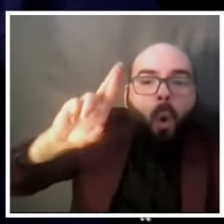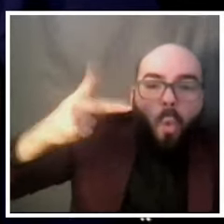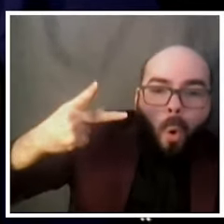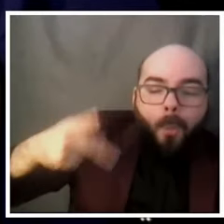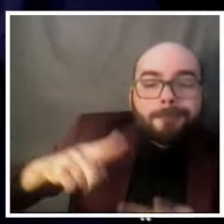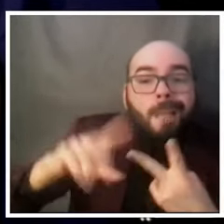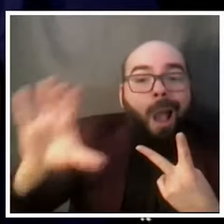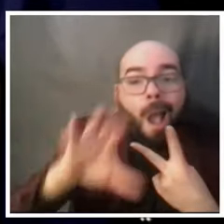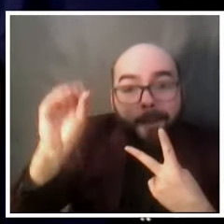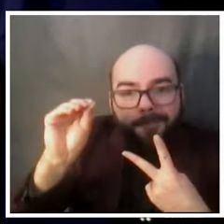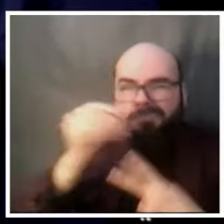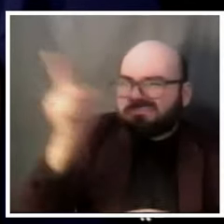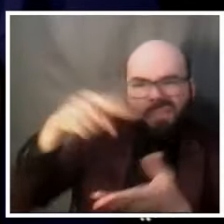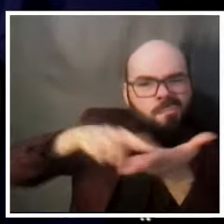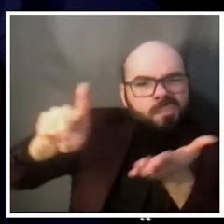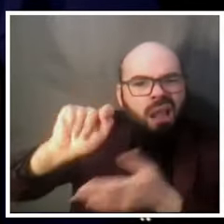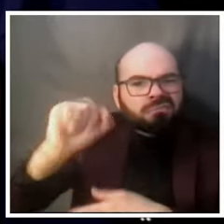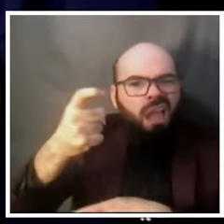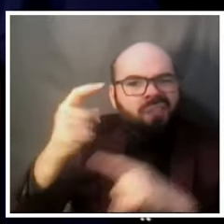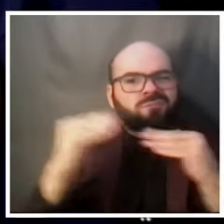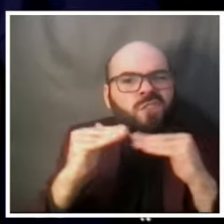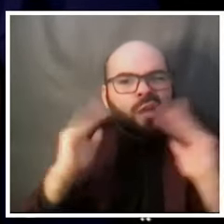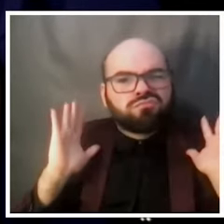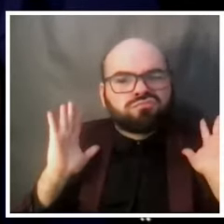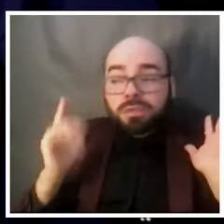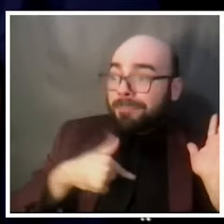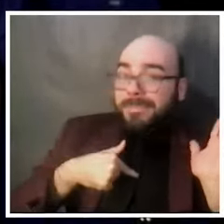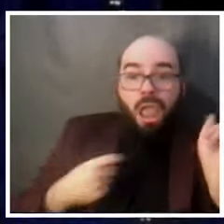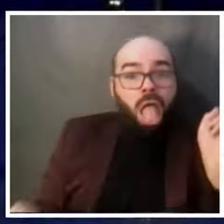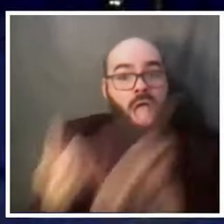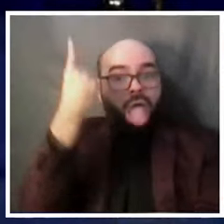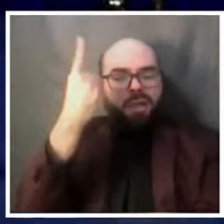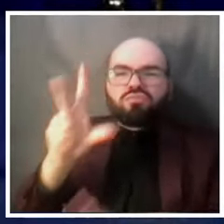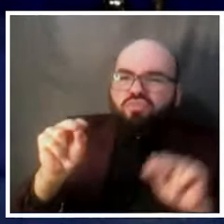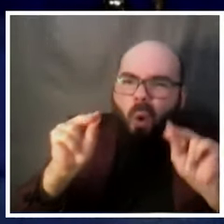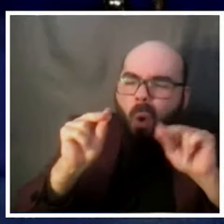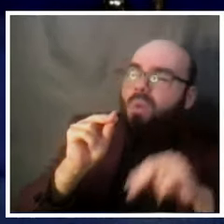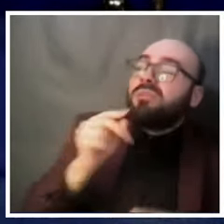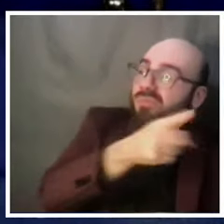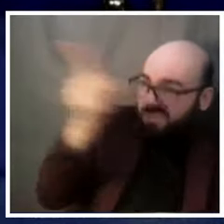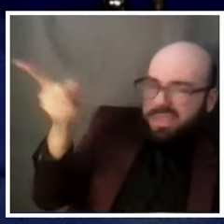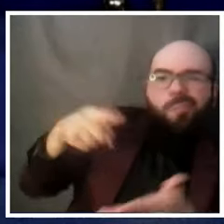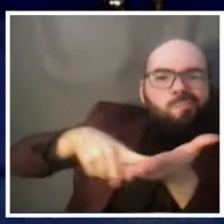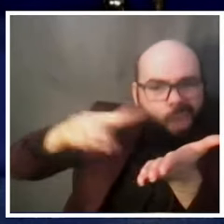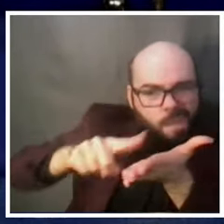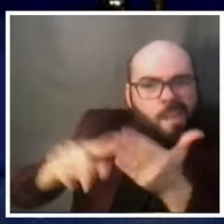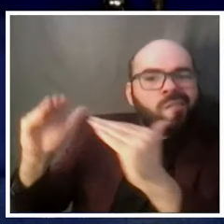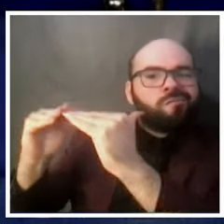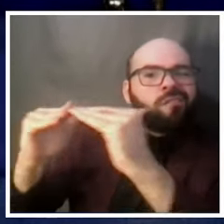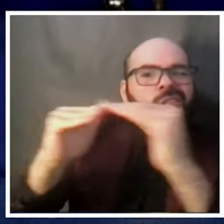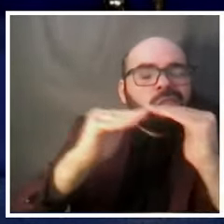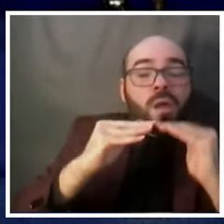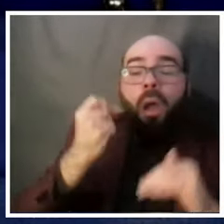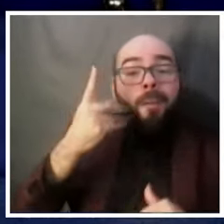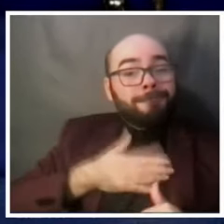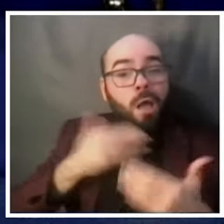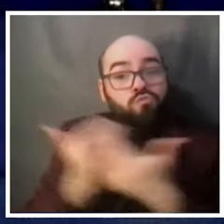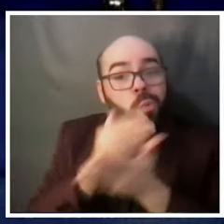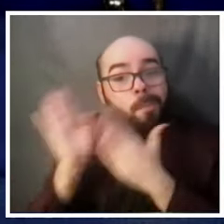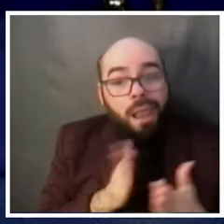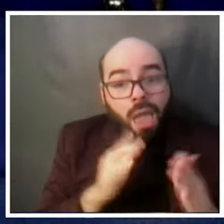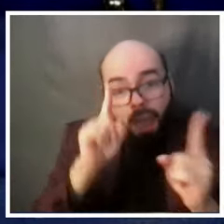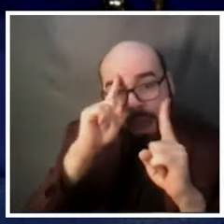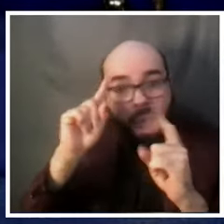anything that's unusual. Under my plan, nobody earning less than $400,000 will pay an additional penny. I hope you're all able to